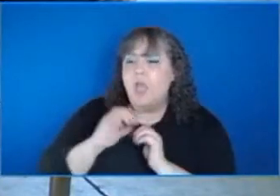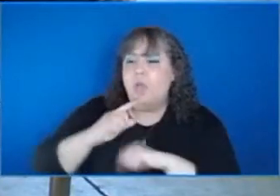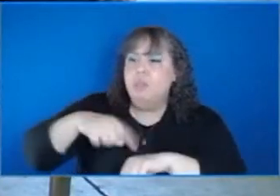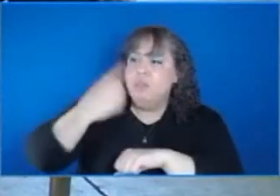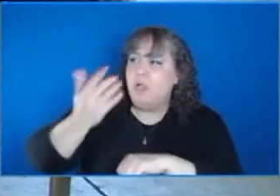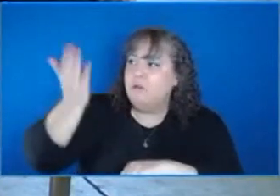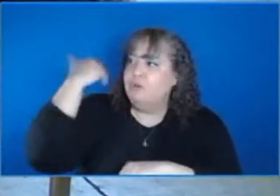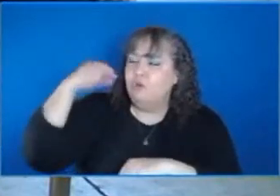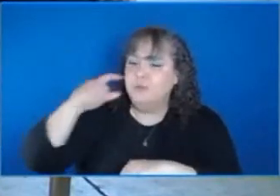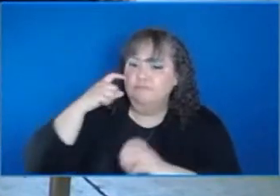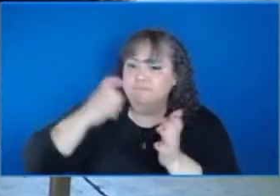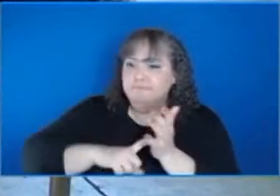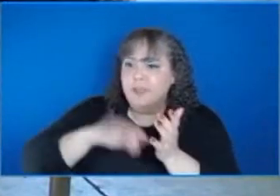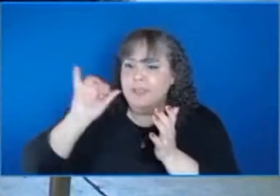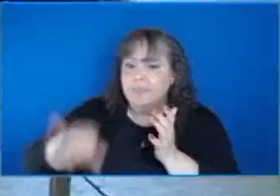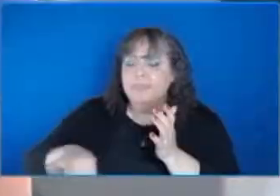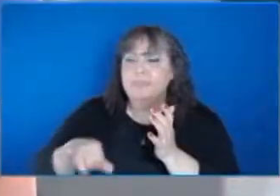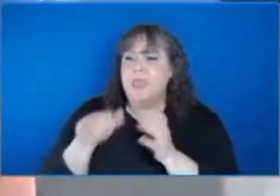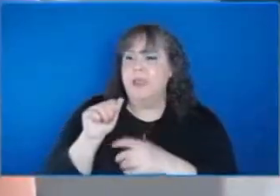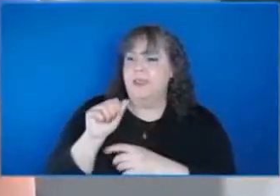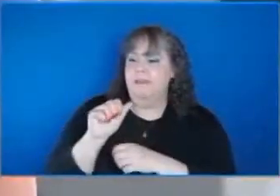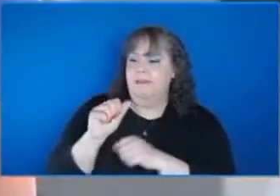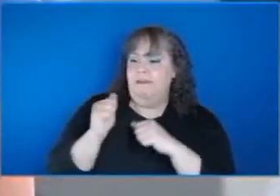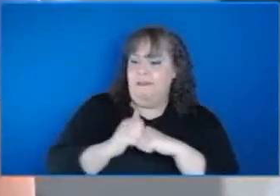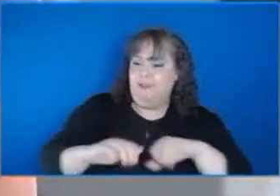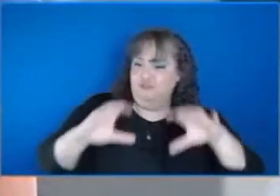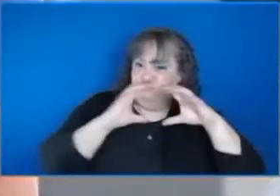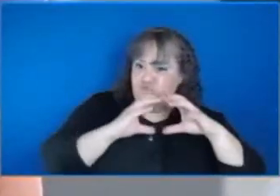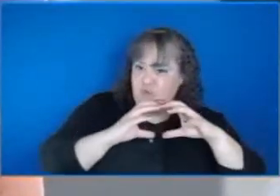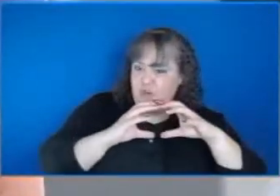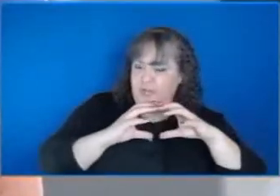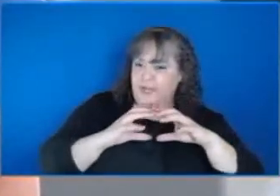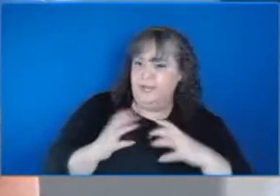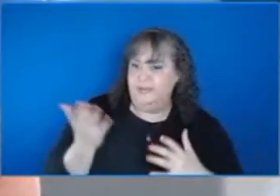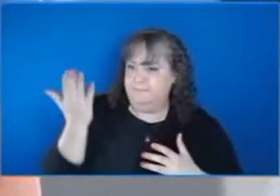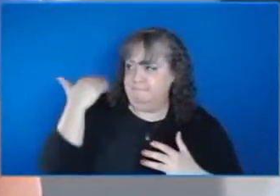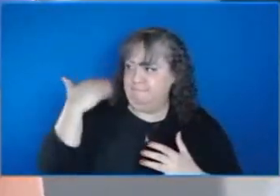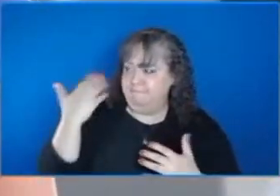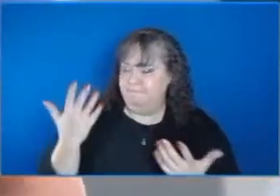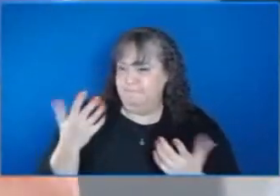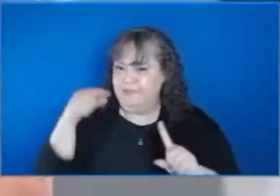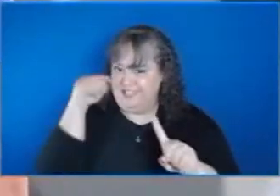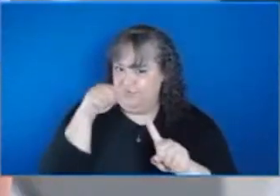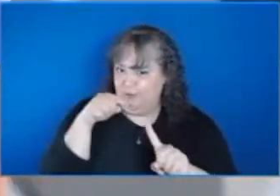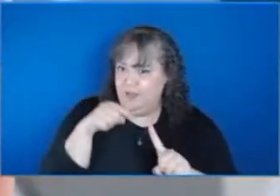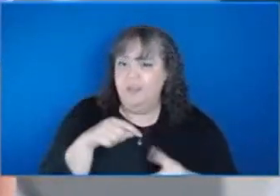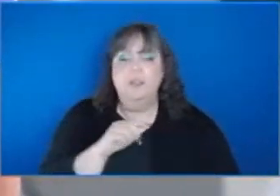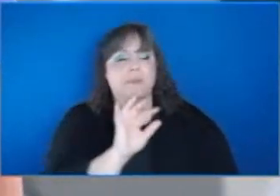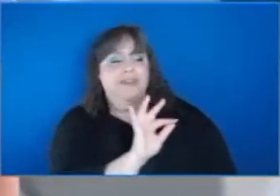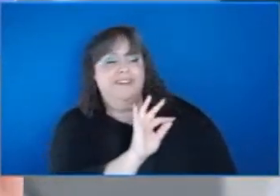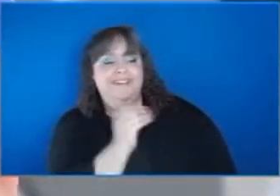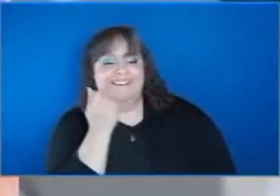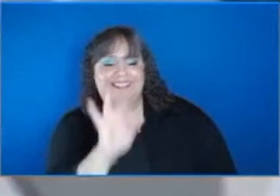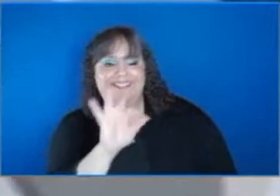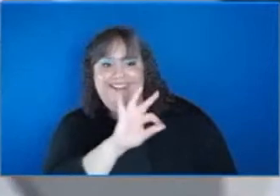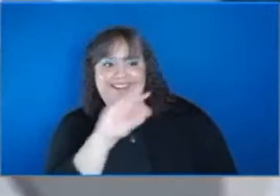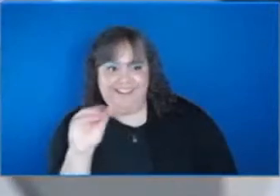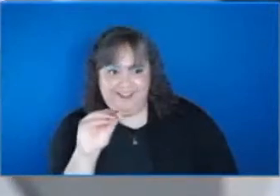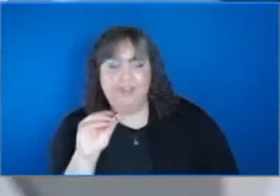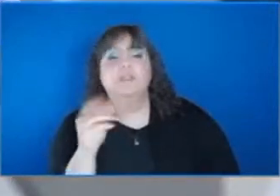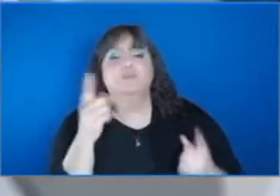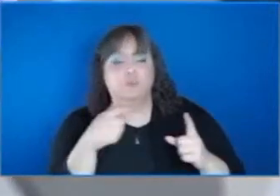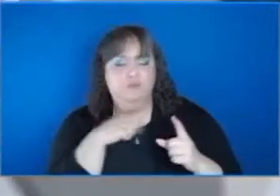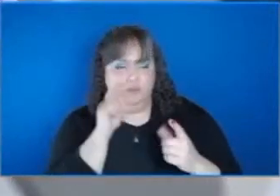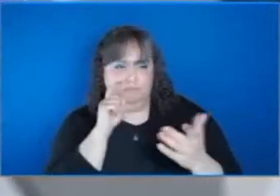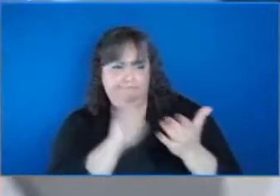Well, there was the 1990s that this was discovered to be a binary asteroid system. A double asteroid system was the first time